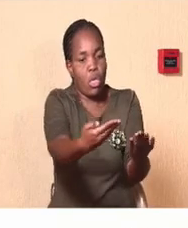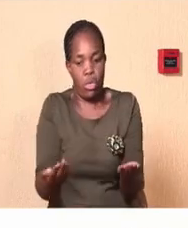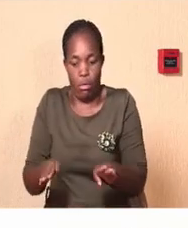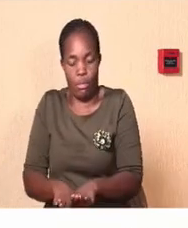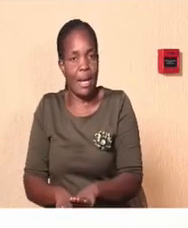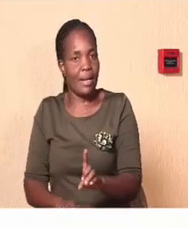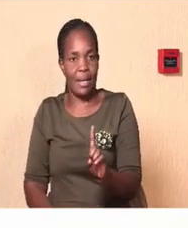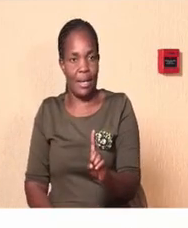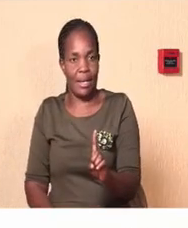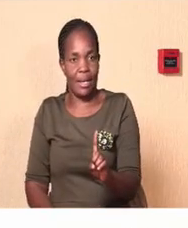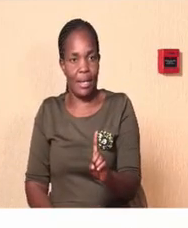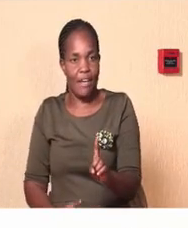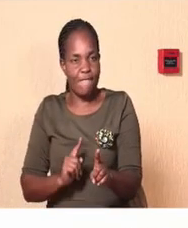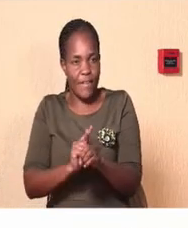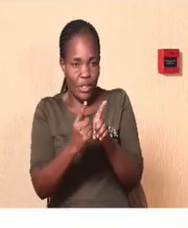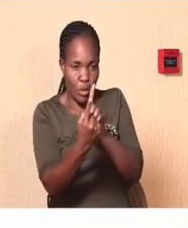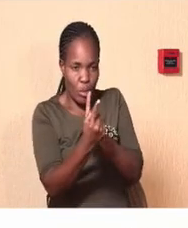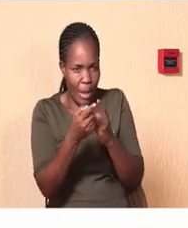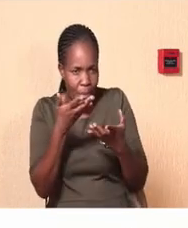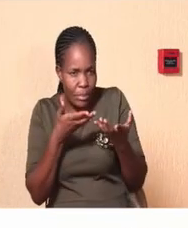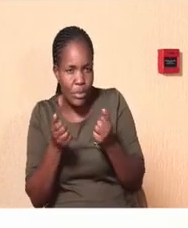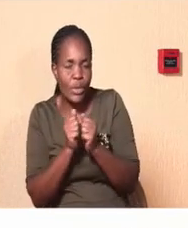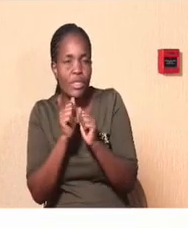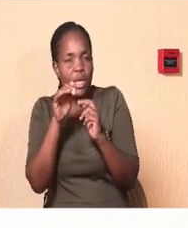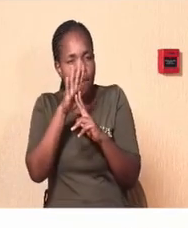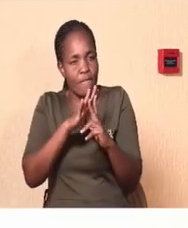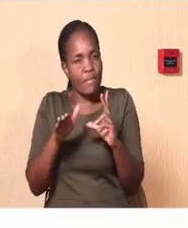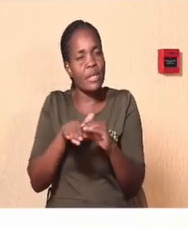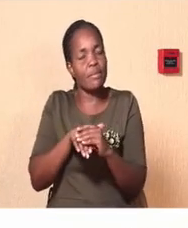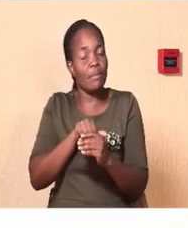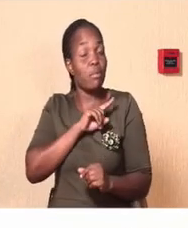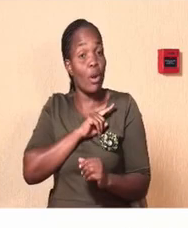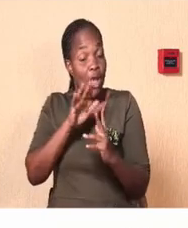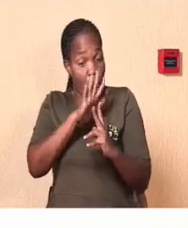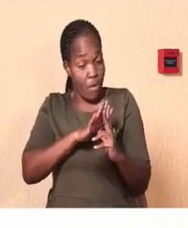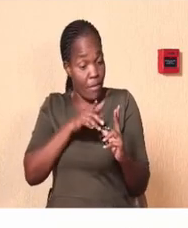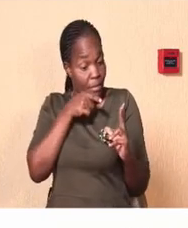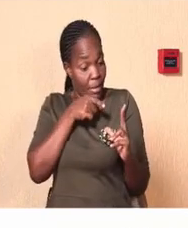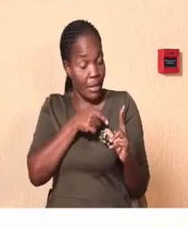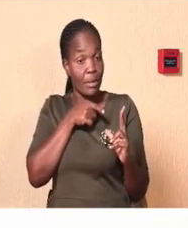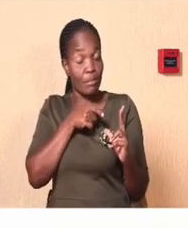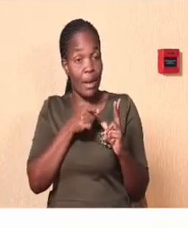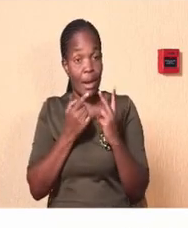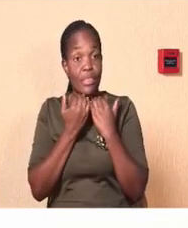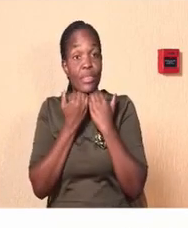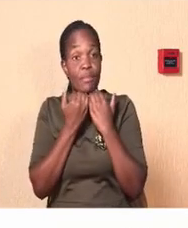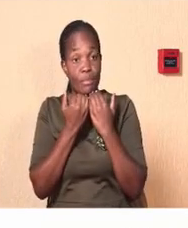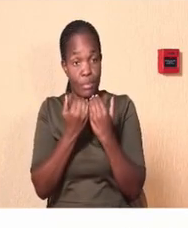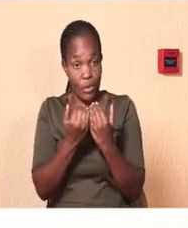there will be consultation with family members, because the family members, in the first place, they